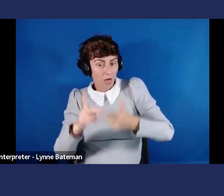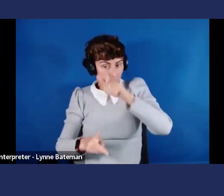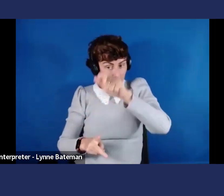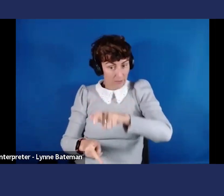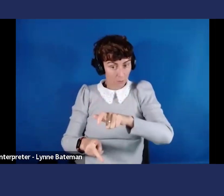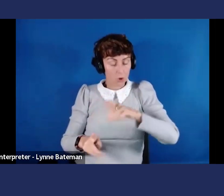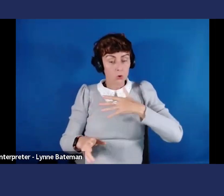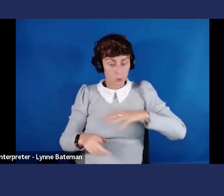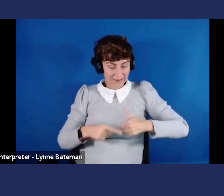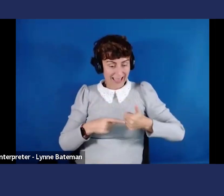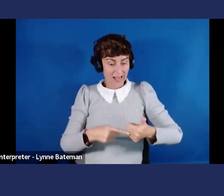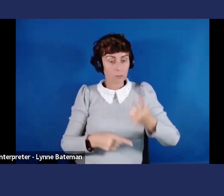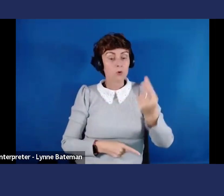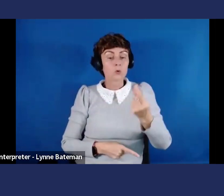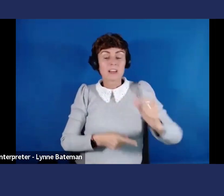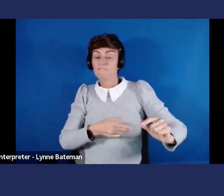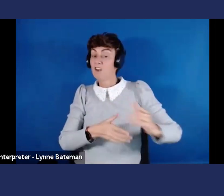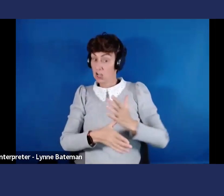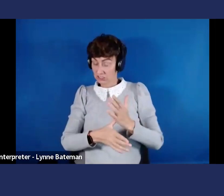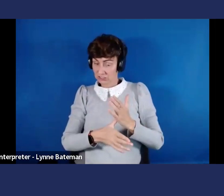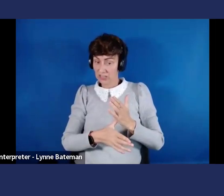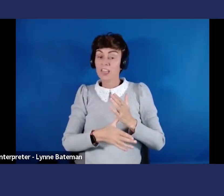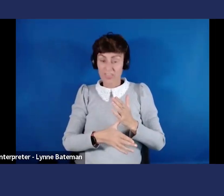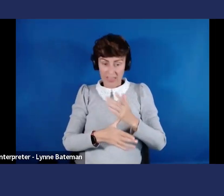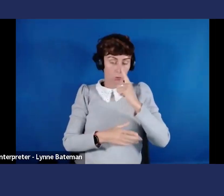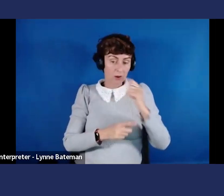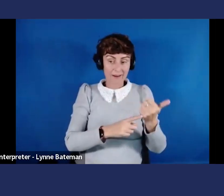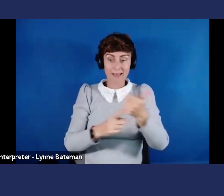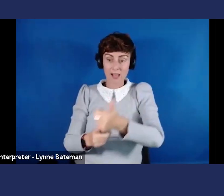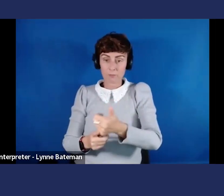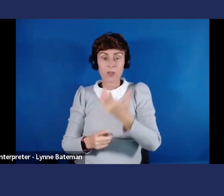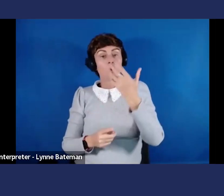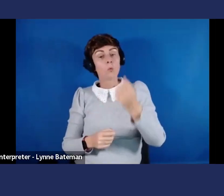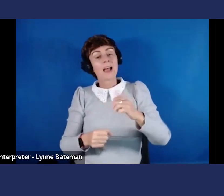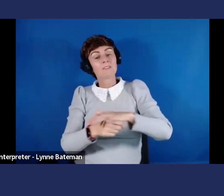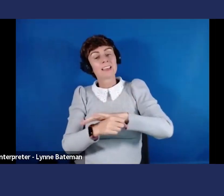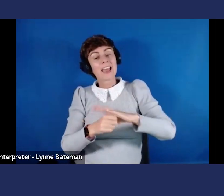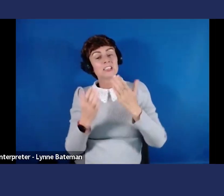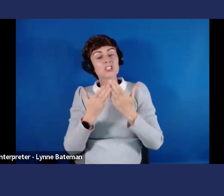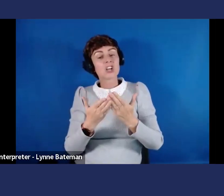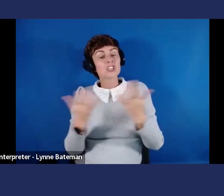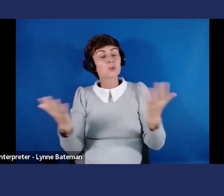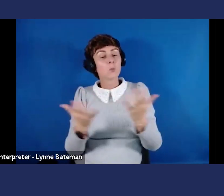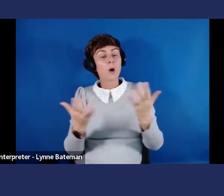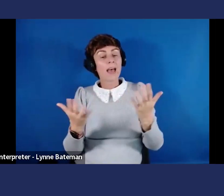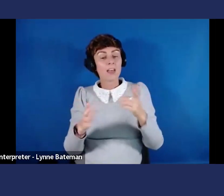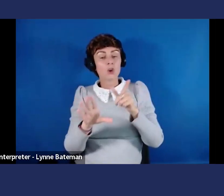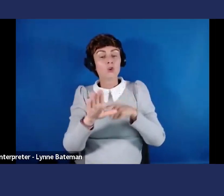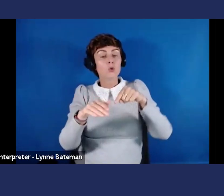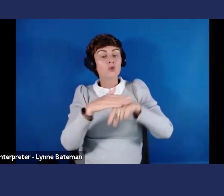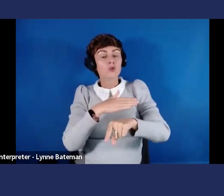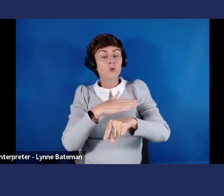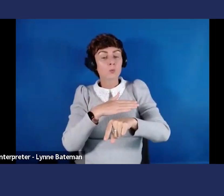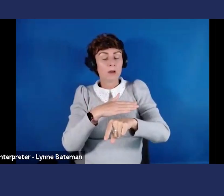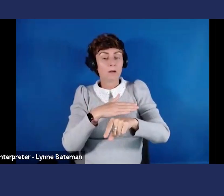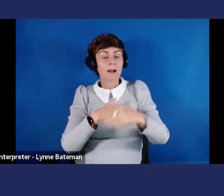and able to do that. We have some case studies on our YouTube channel. Please go and watch them. They can be quite triggering, so please